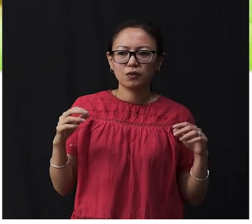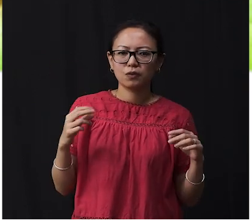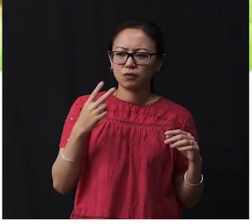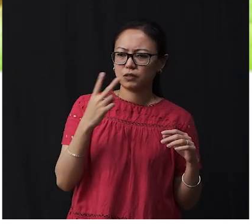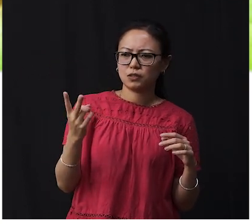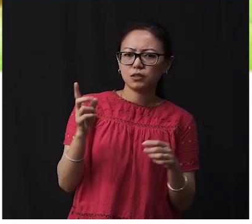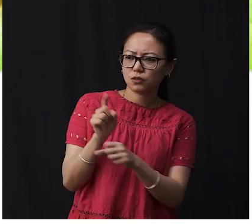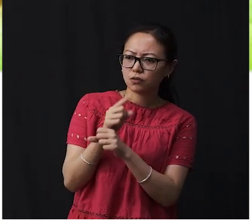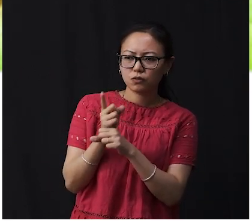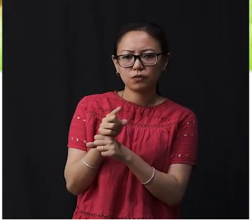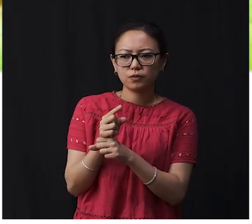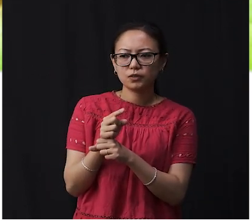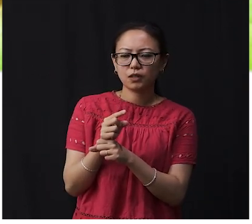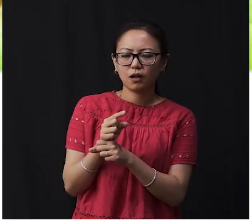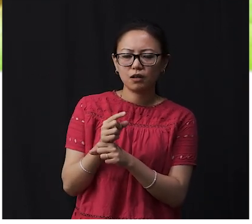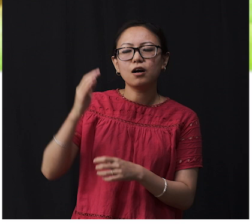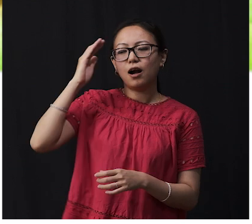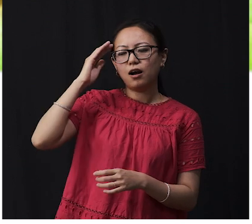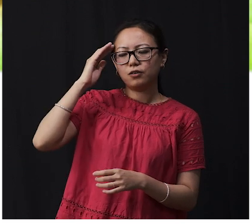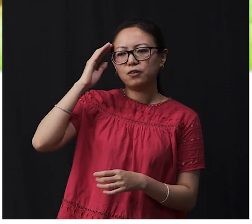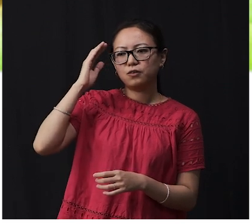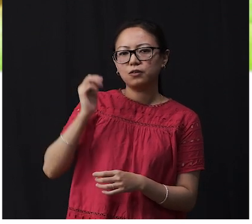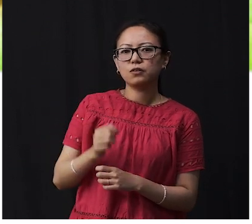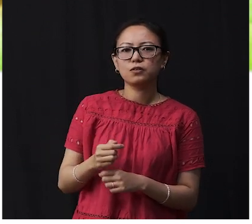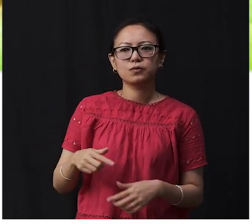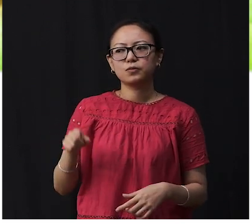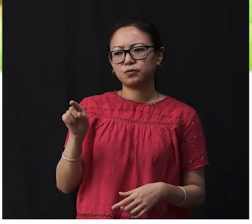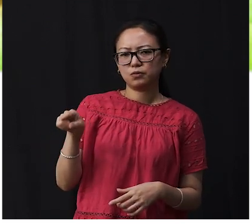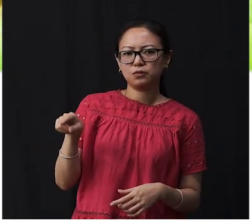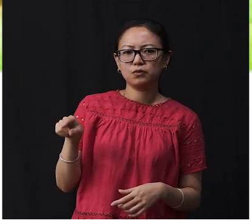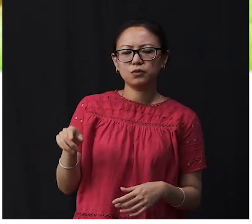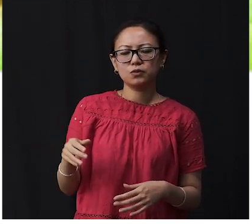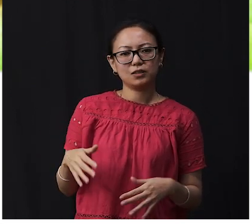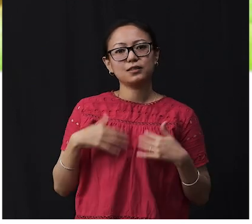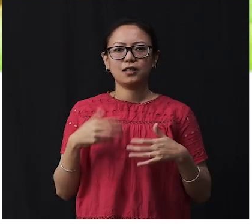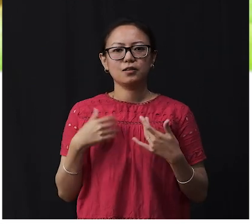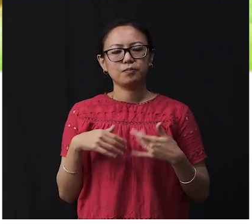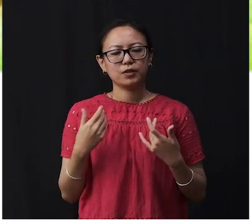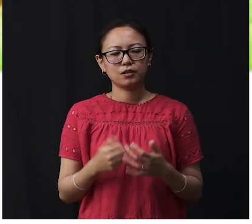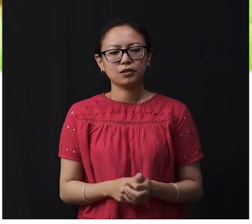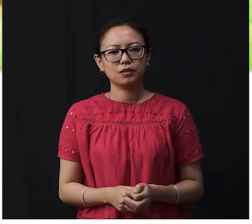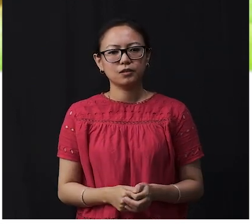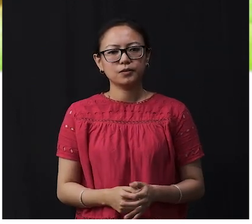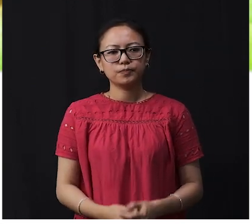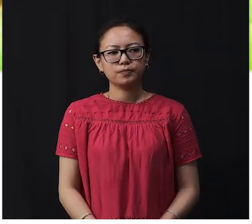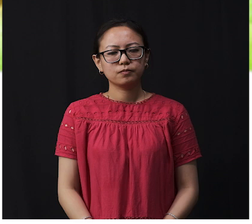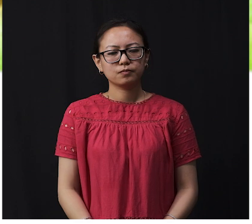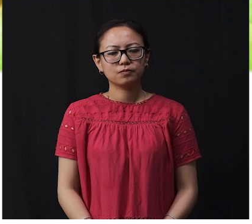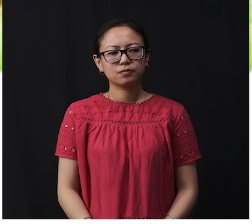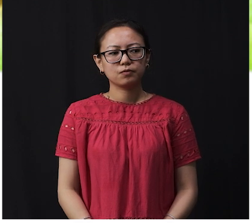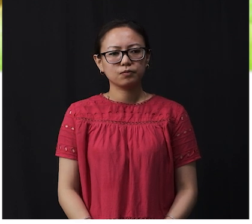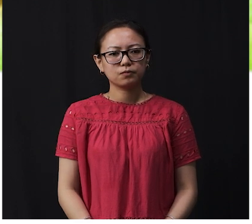see, when the dog is happy, they wag their tail and they keep on chasing after you. That means the dog is very happy.